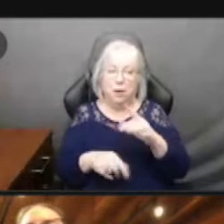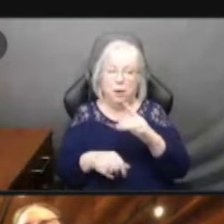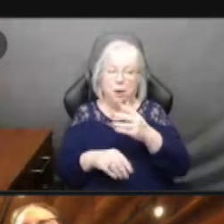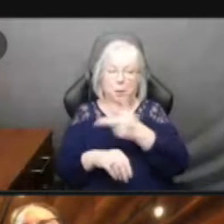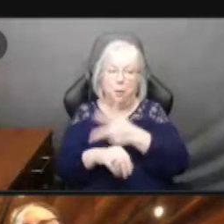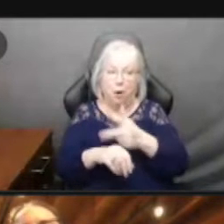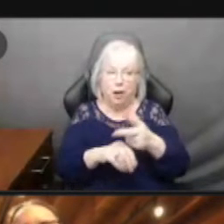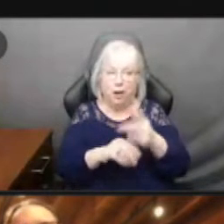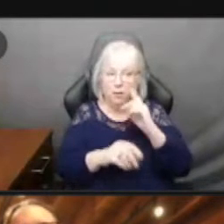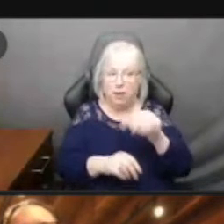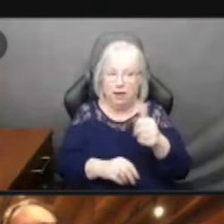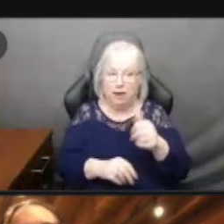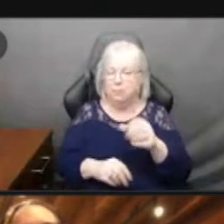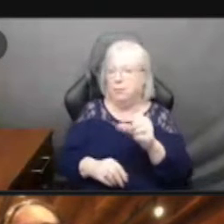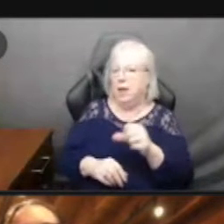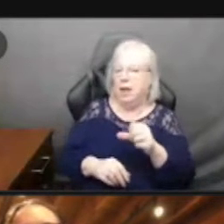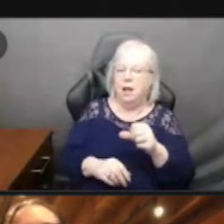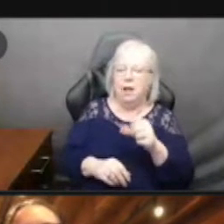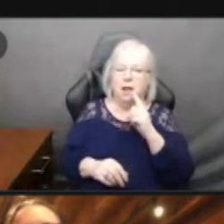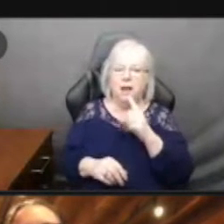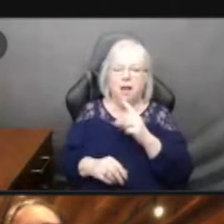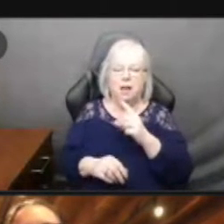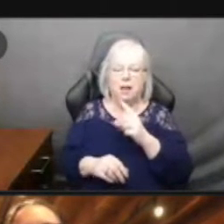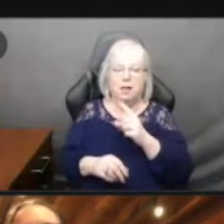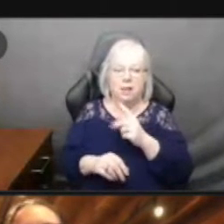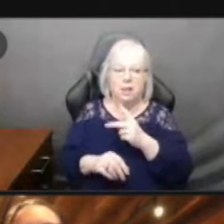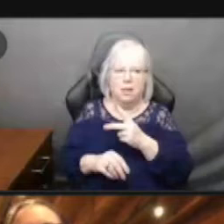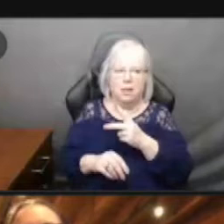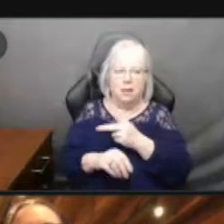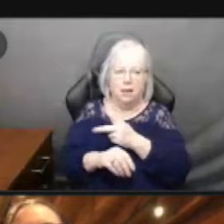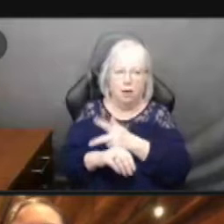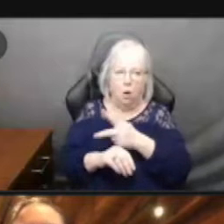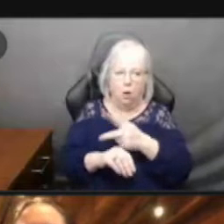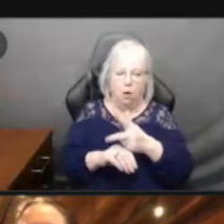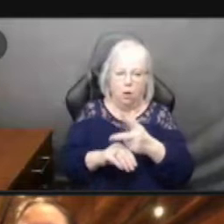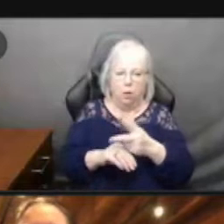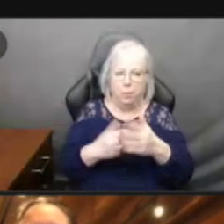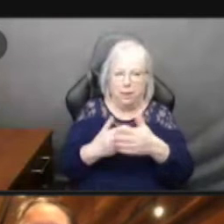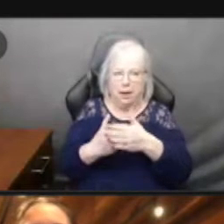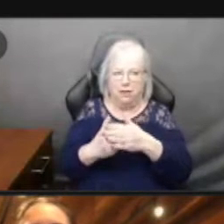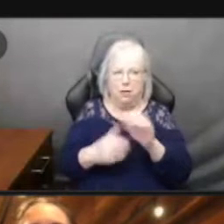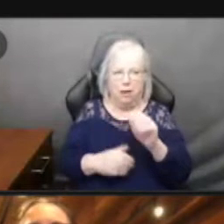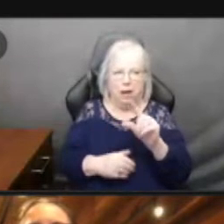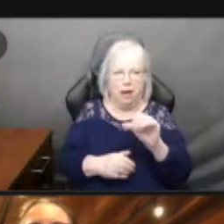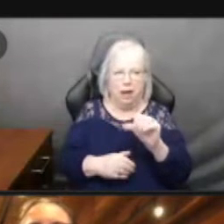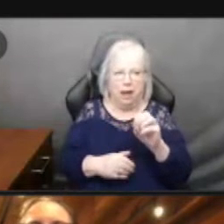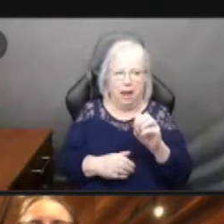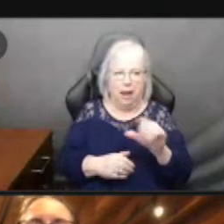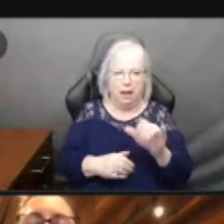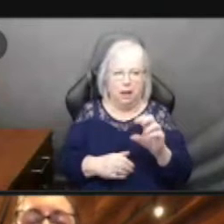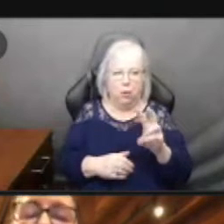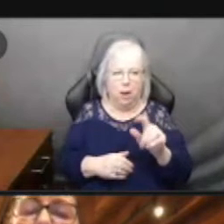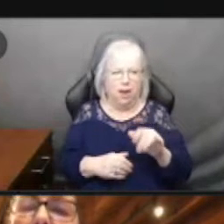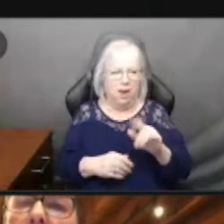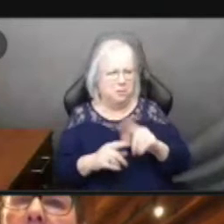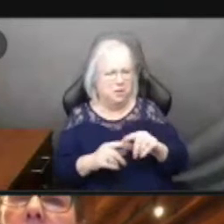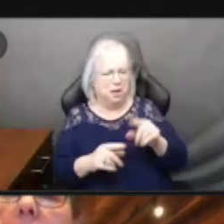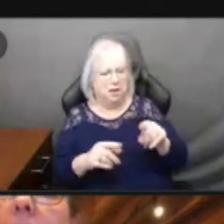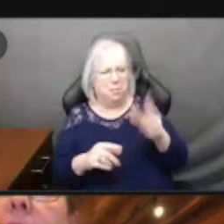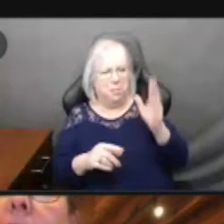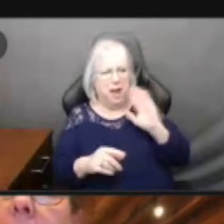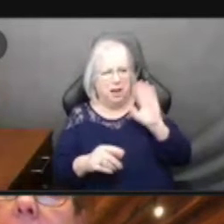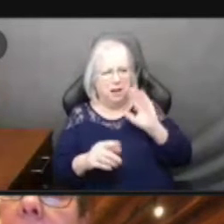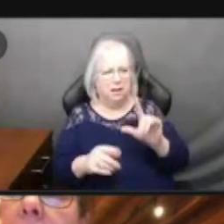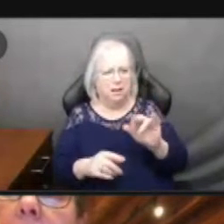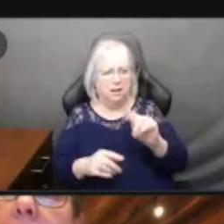would be located adjacent to the alleyway. But where we had a service station back in